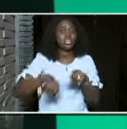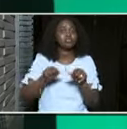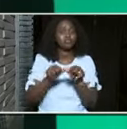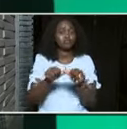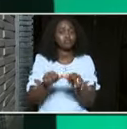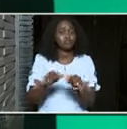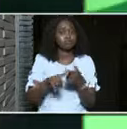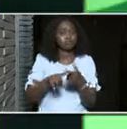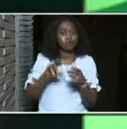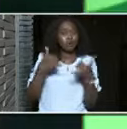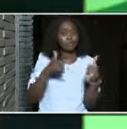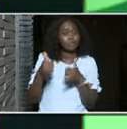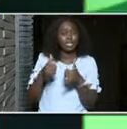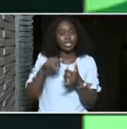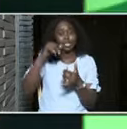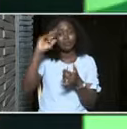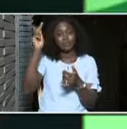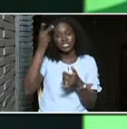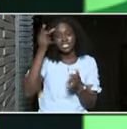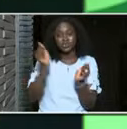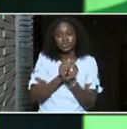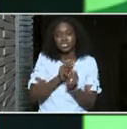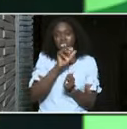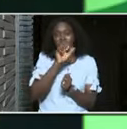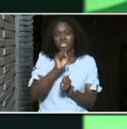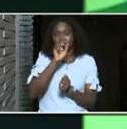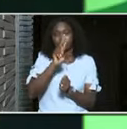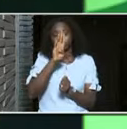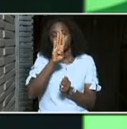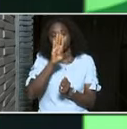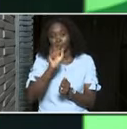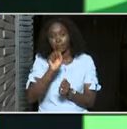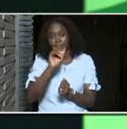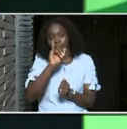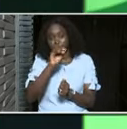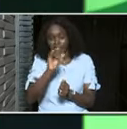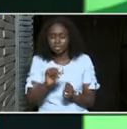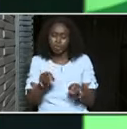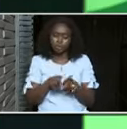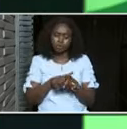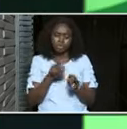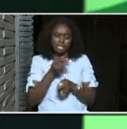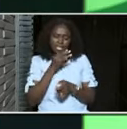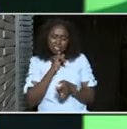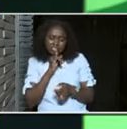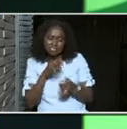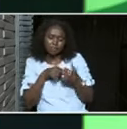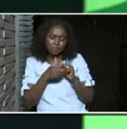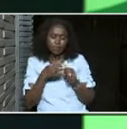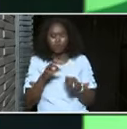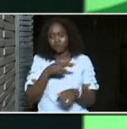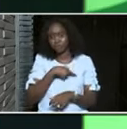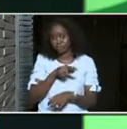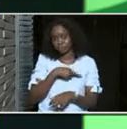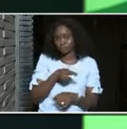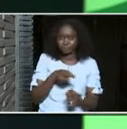with a subsidy. Then there's the issue of religion. You know, he's perceived as a religious fundamentalist. Yeah.